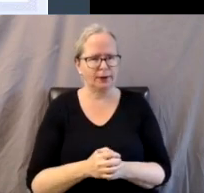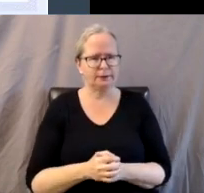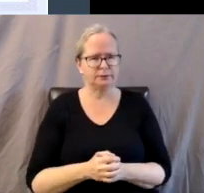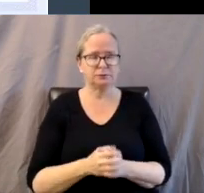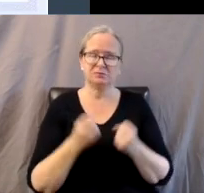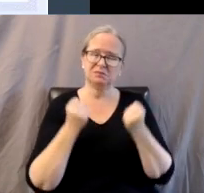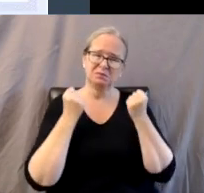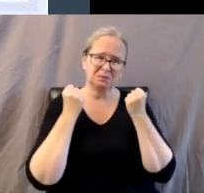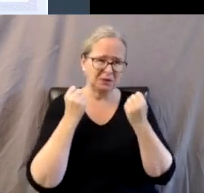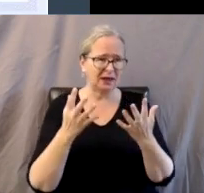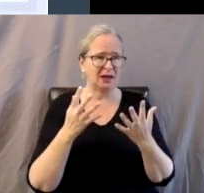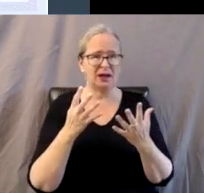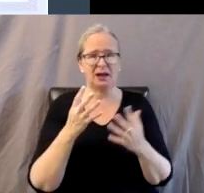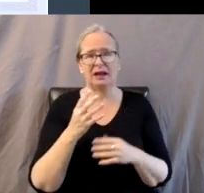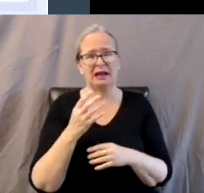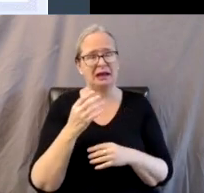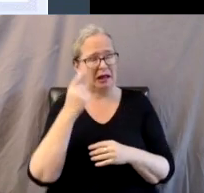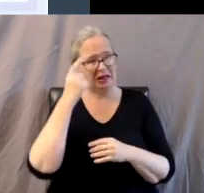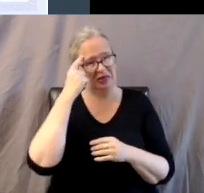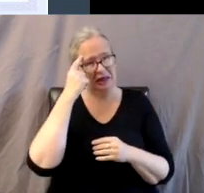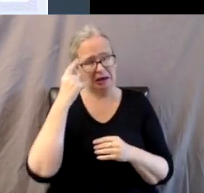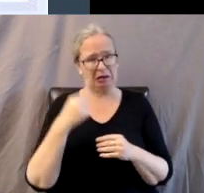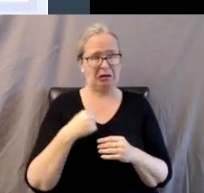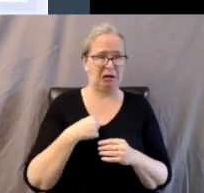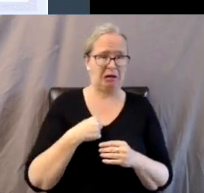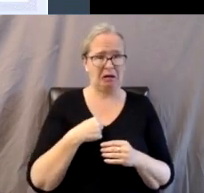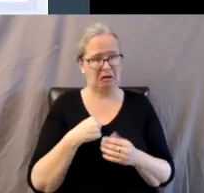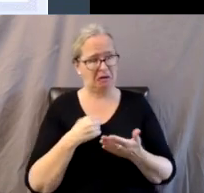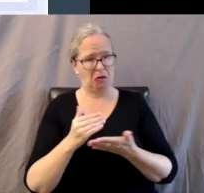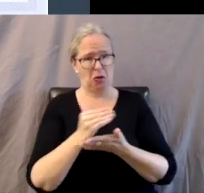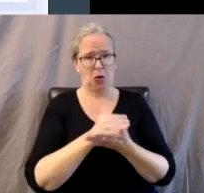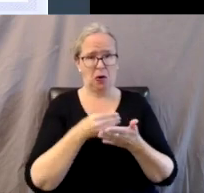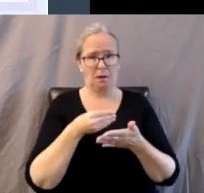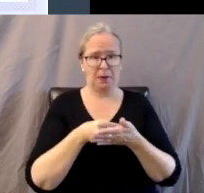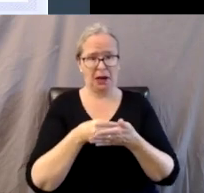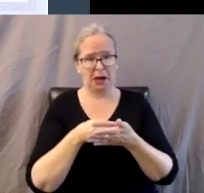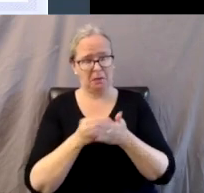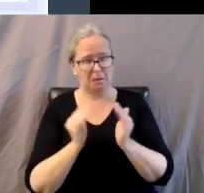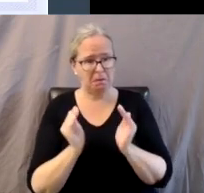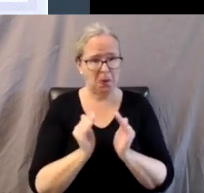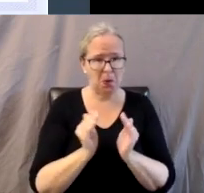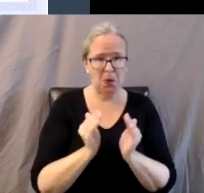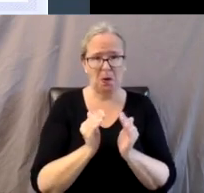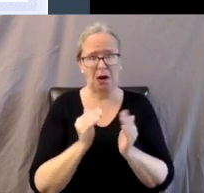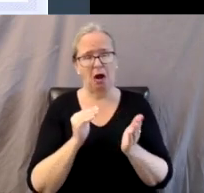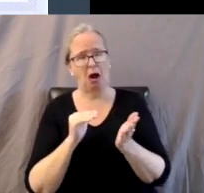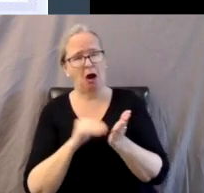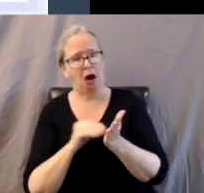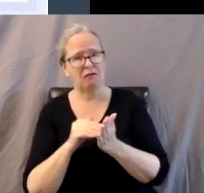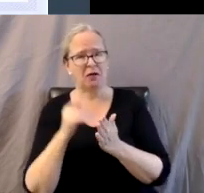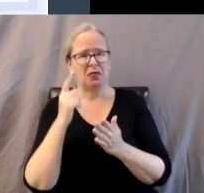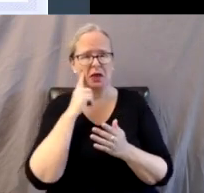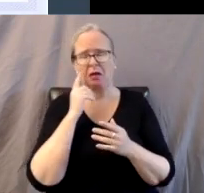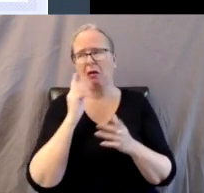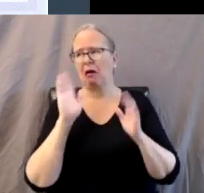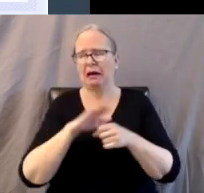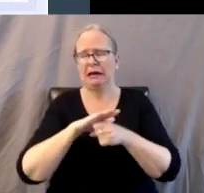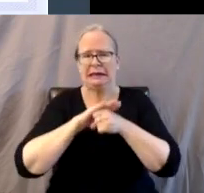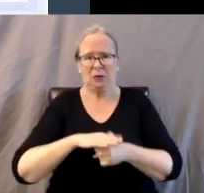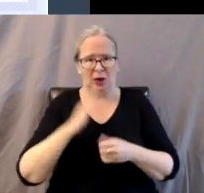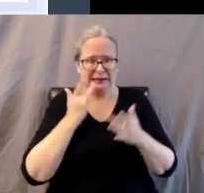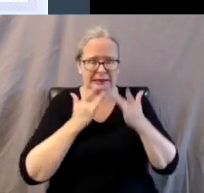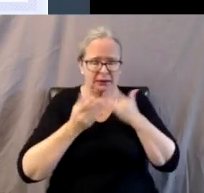one's worth into society onto how much they earn. But this really needs to change. An